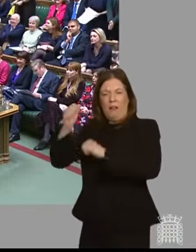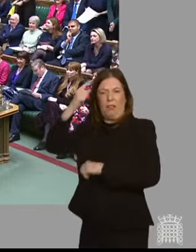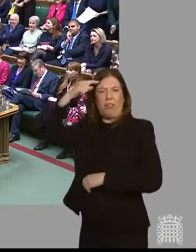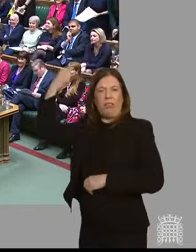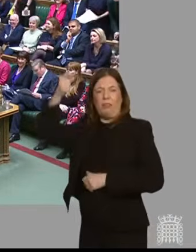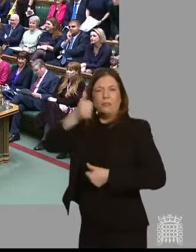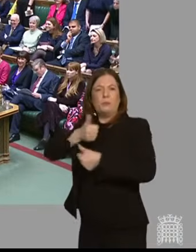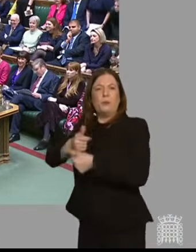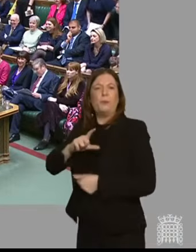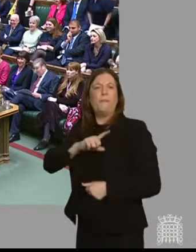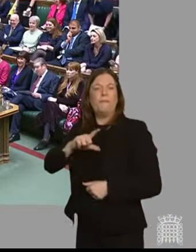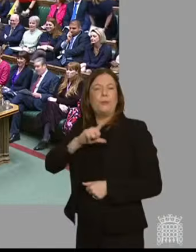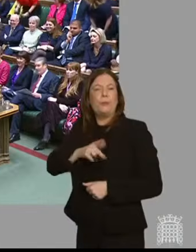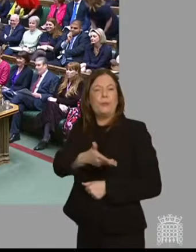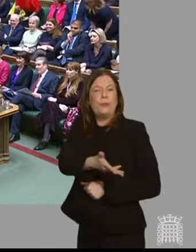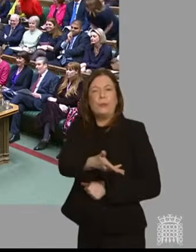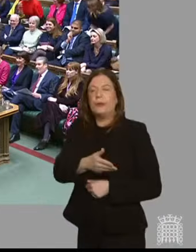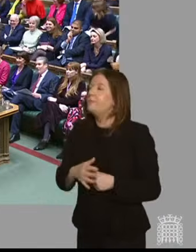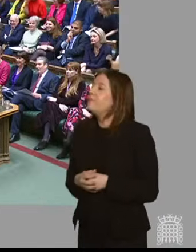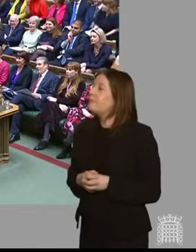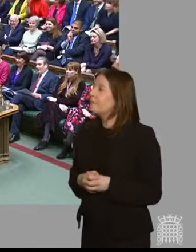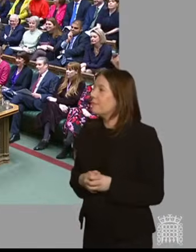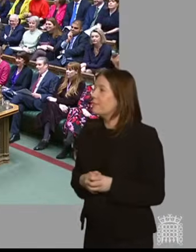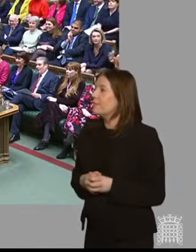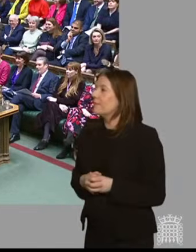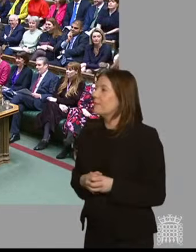Well, Mr.